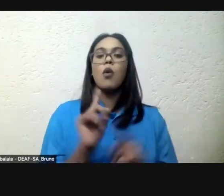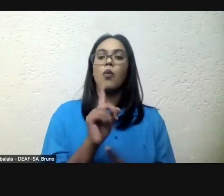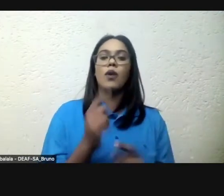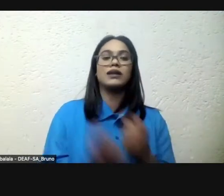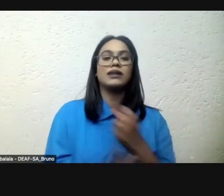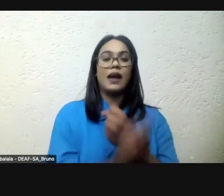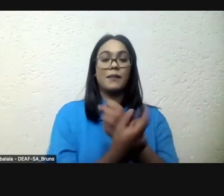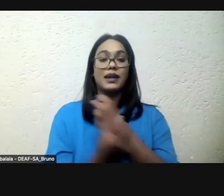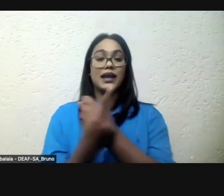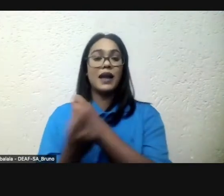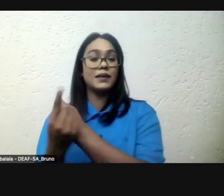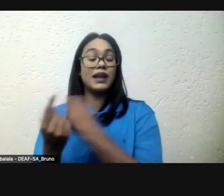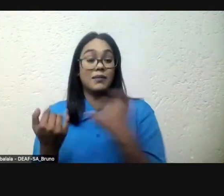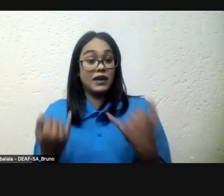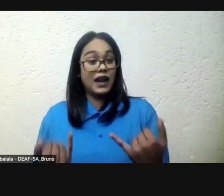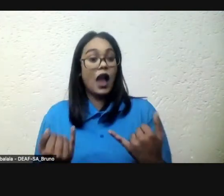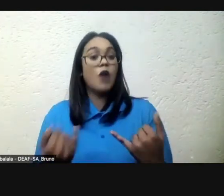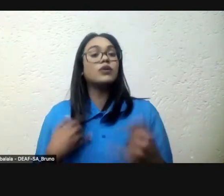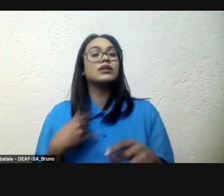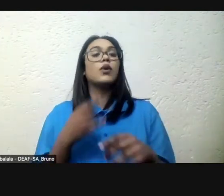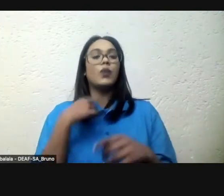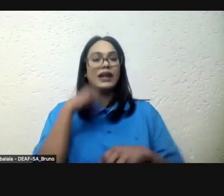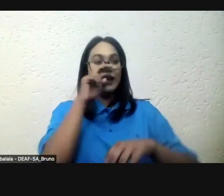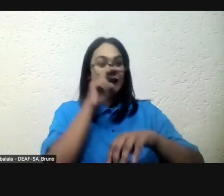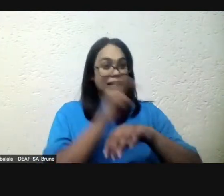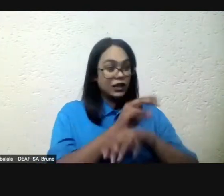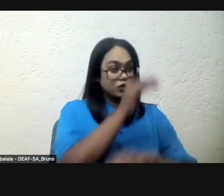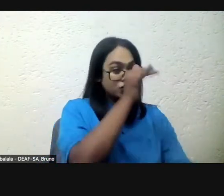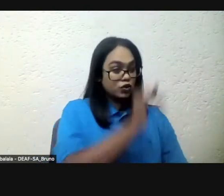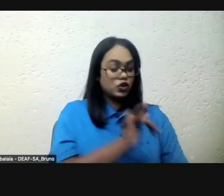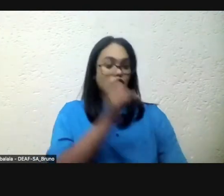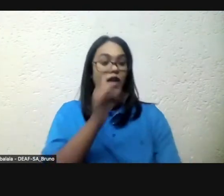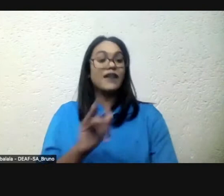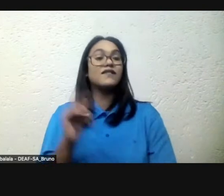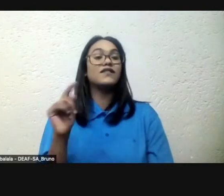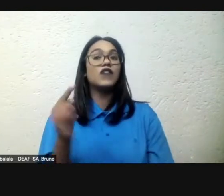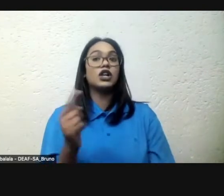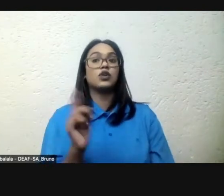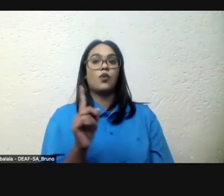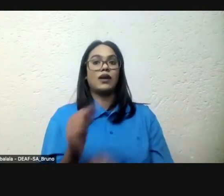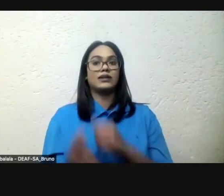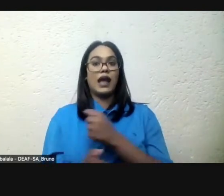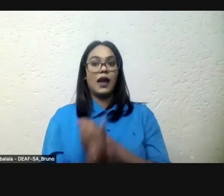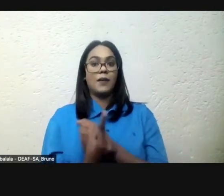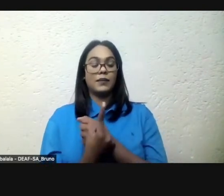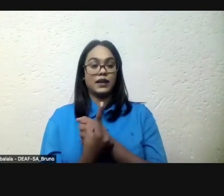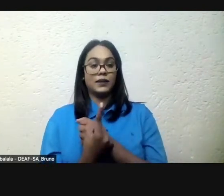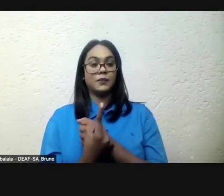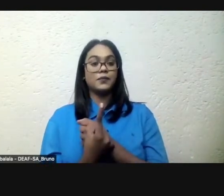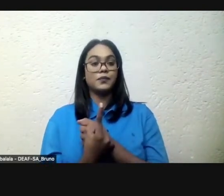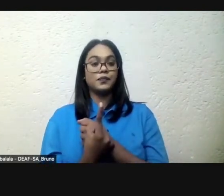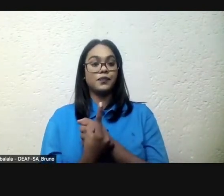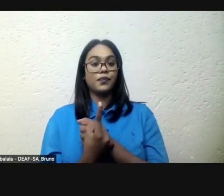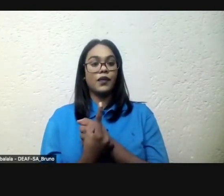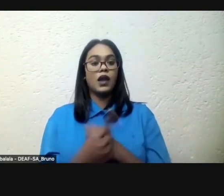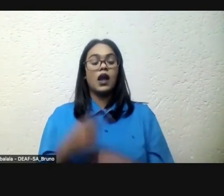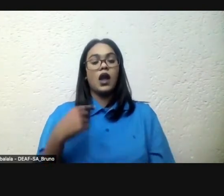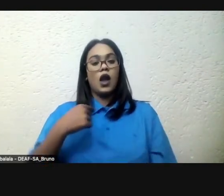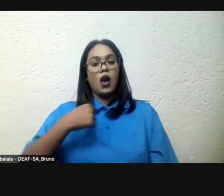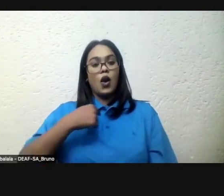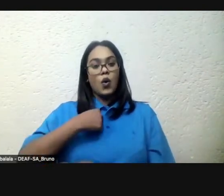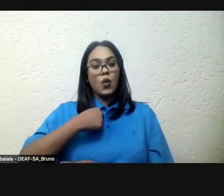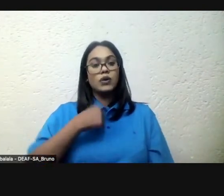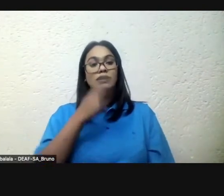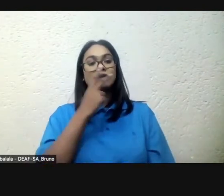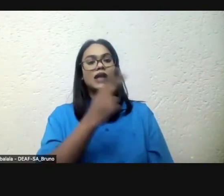we definitely do see less severity in the early and late part of the wave. And so part of why that is because, you know, in the